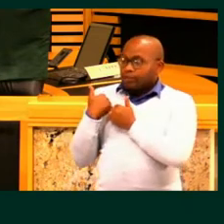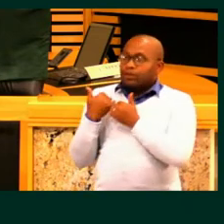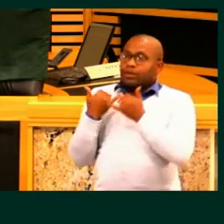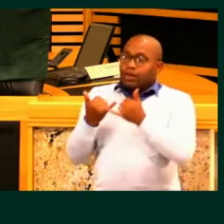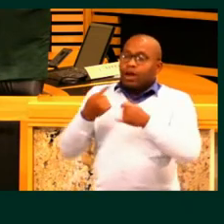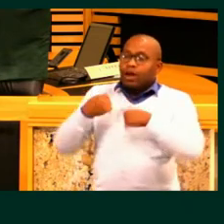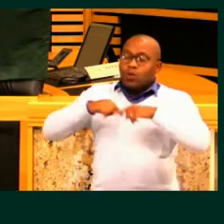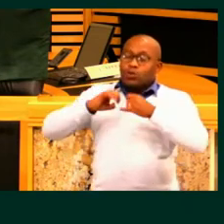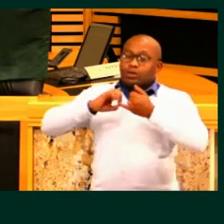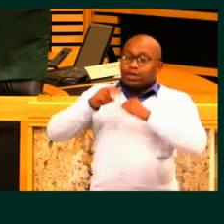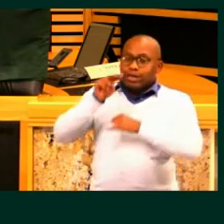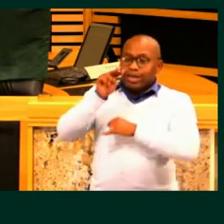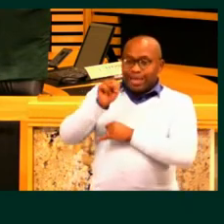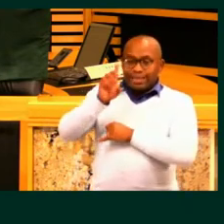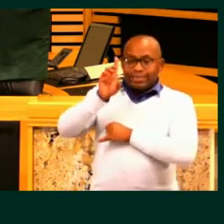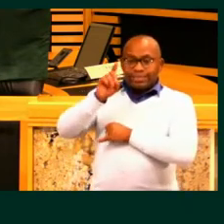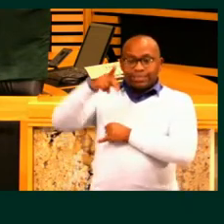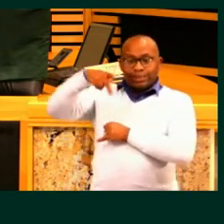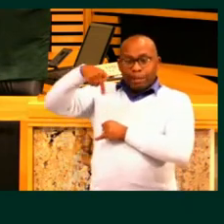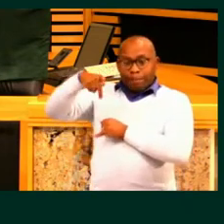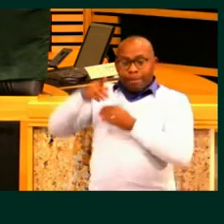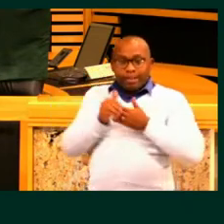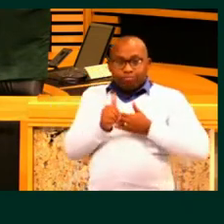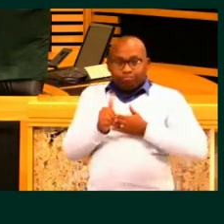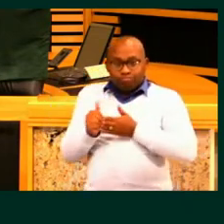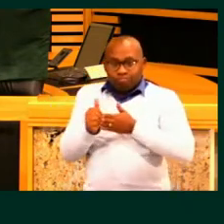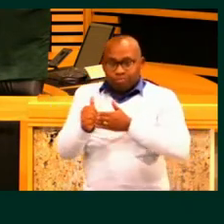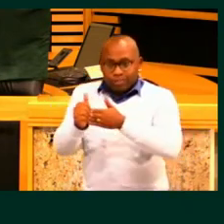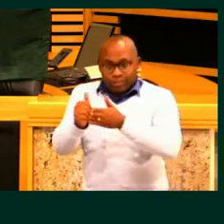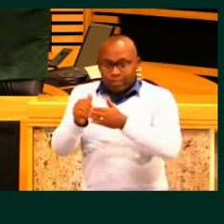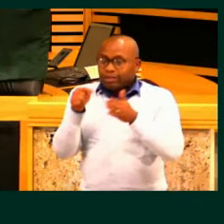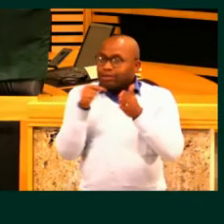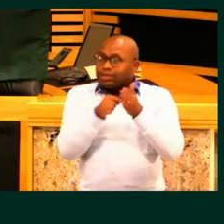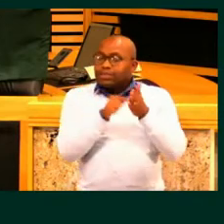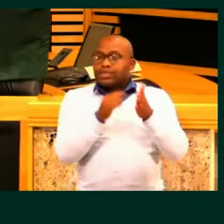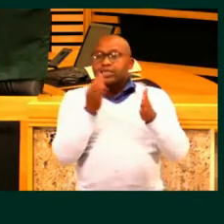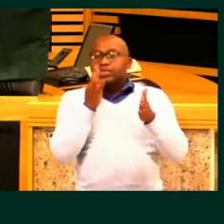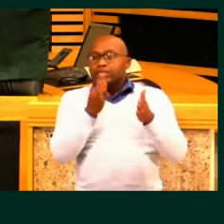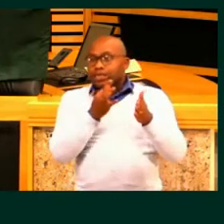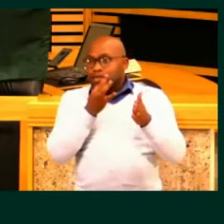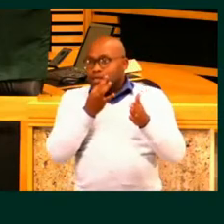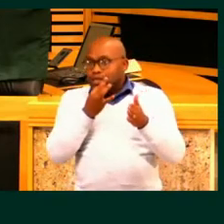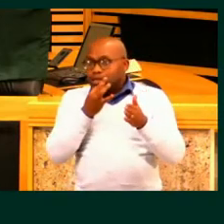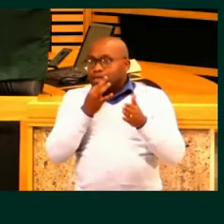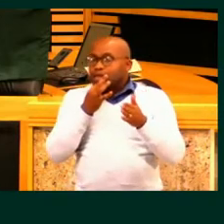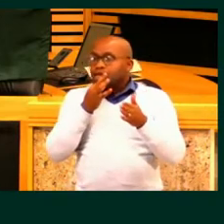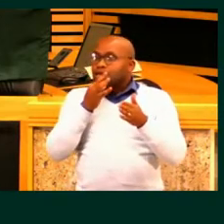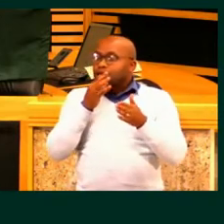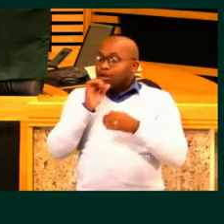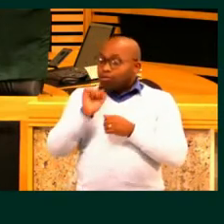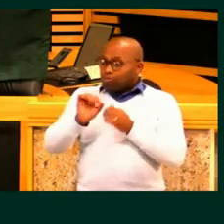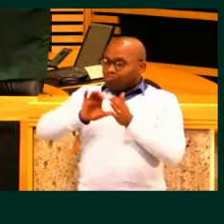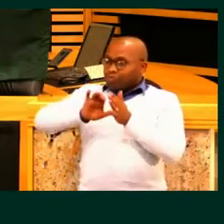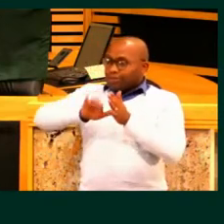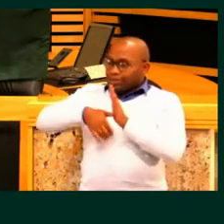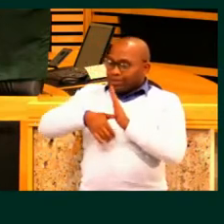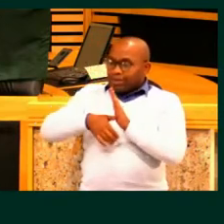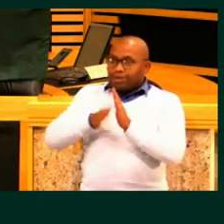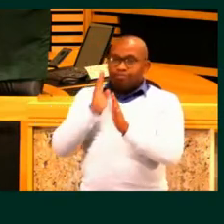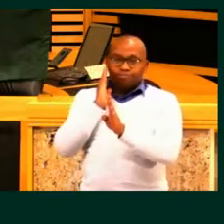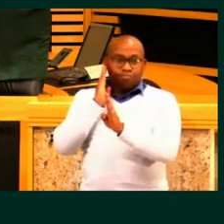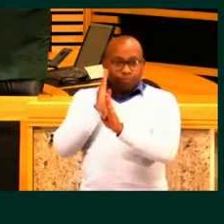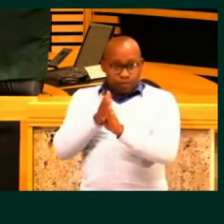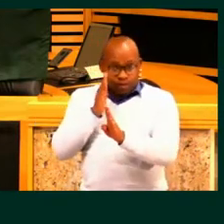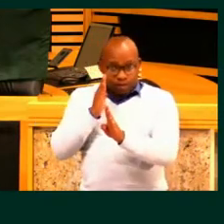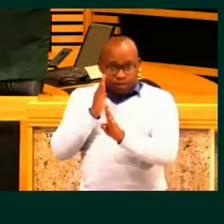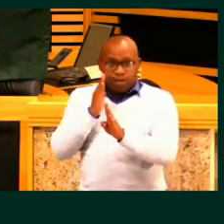NDP directives which calls for Accel efforts to ensure that the mainstream of disability to extend the planning